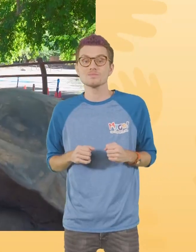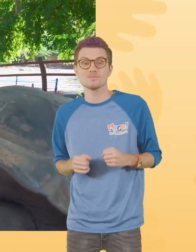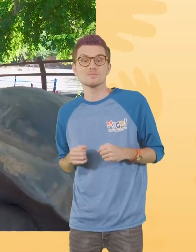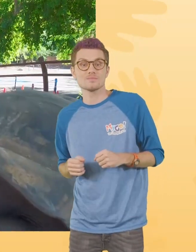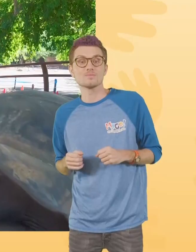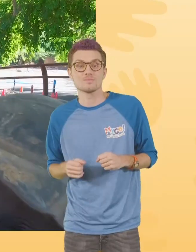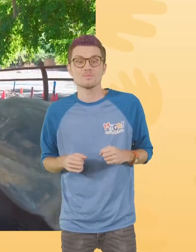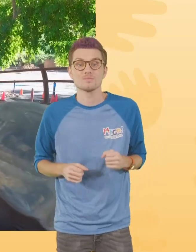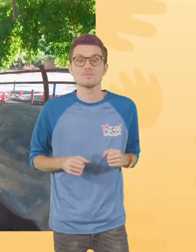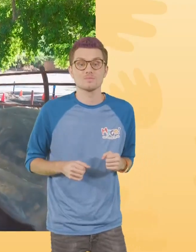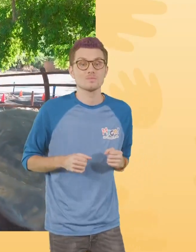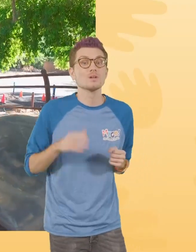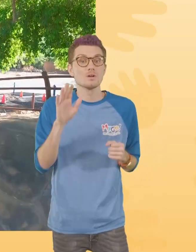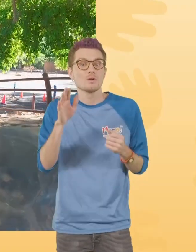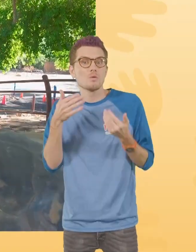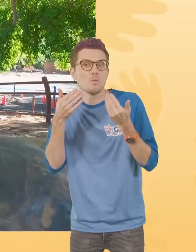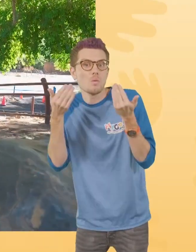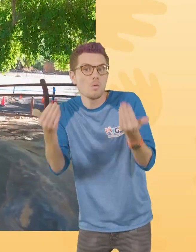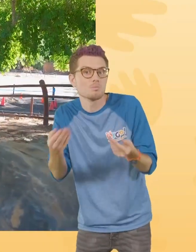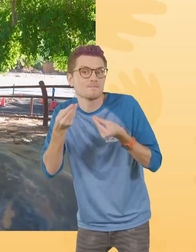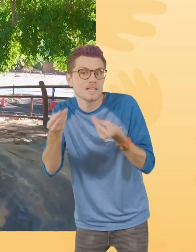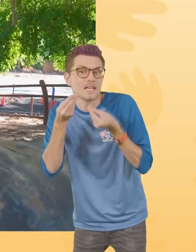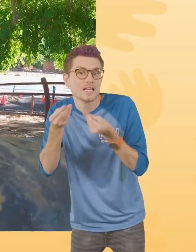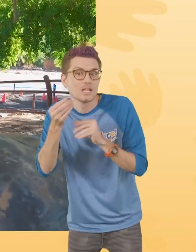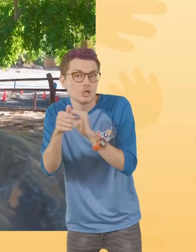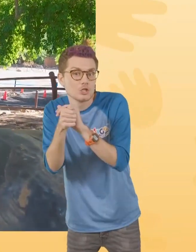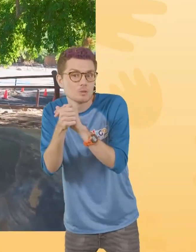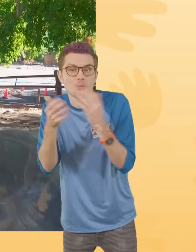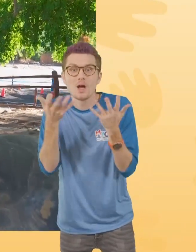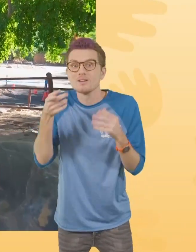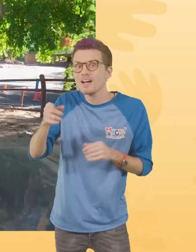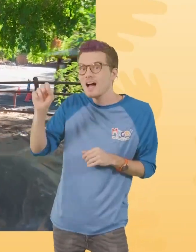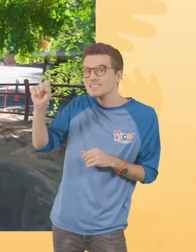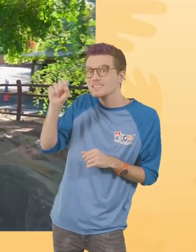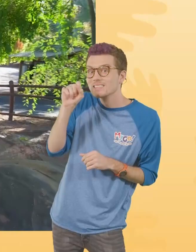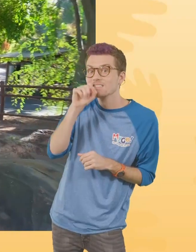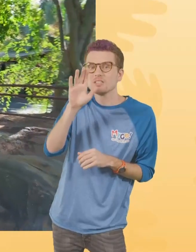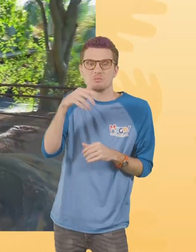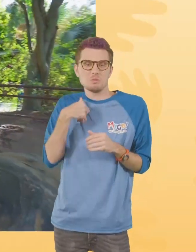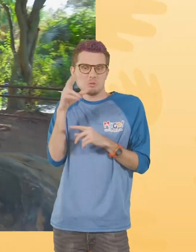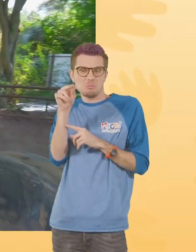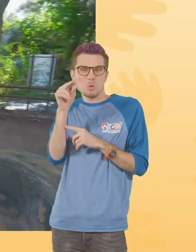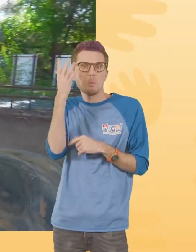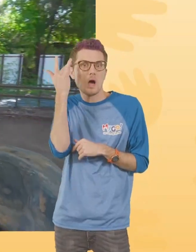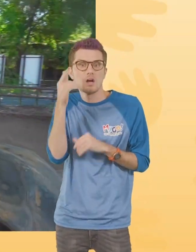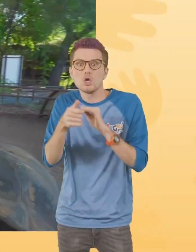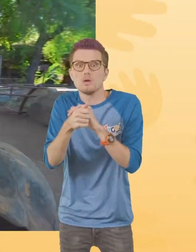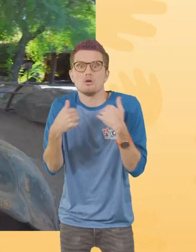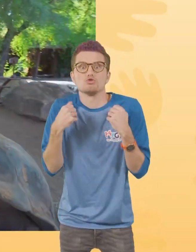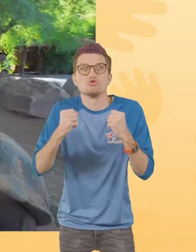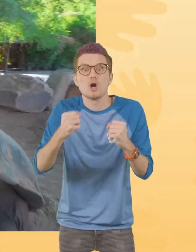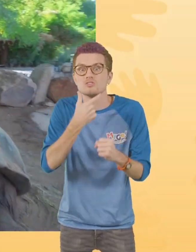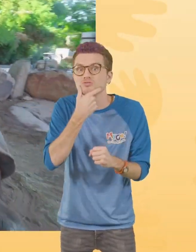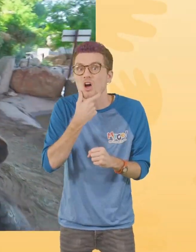Check this out, this is a carrot. And I'm using tongs because tortoises have really strong